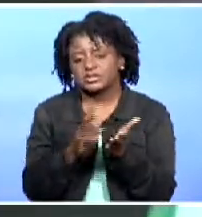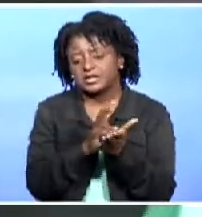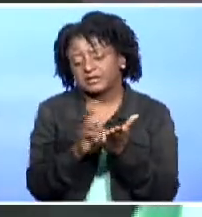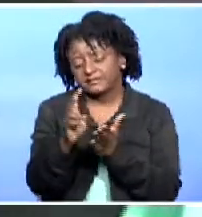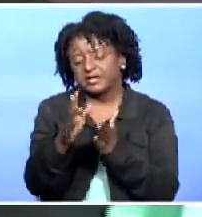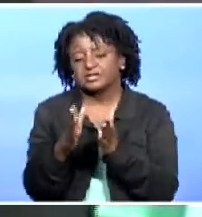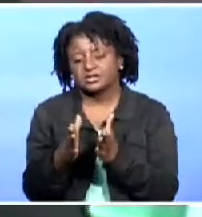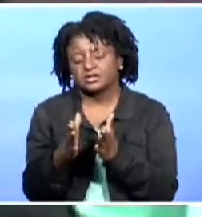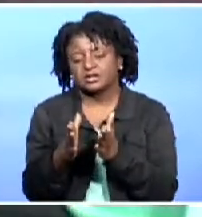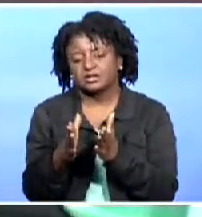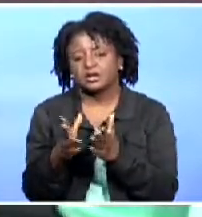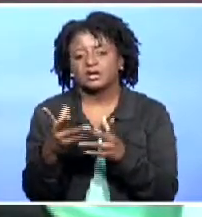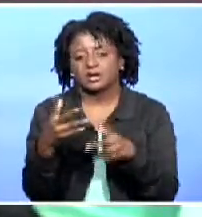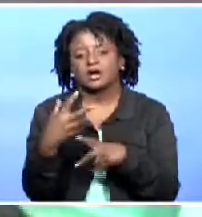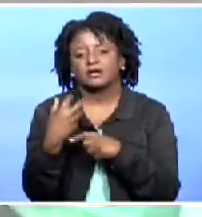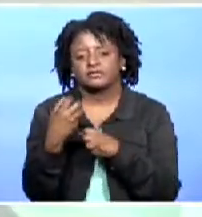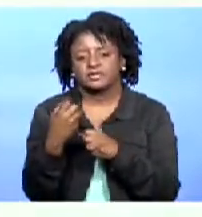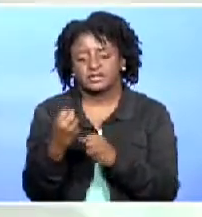our economy.